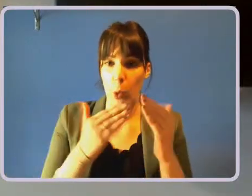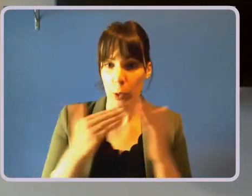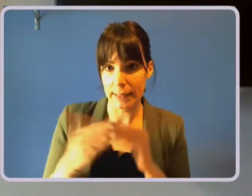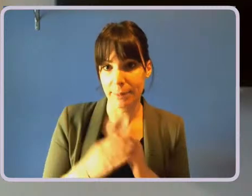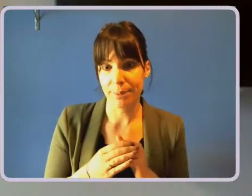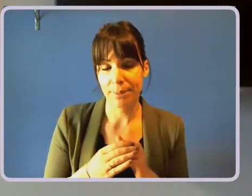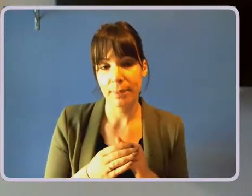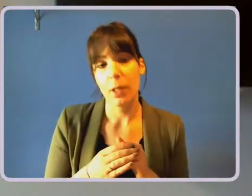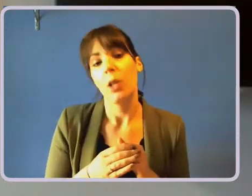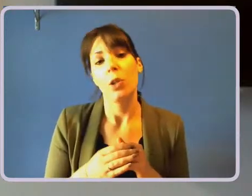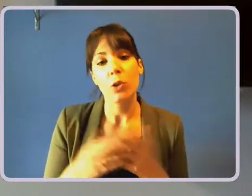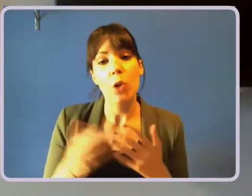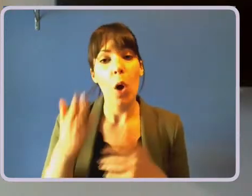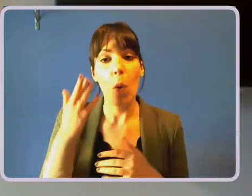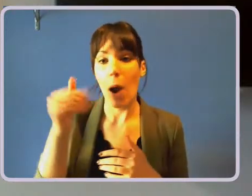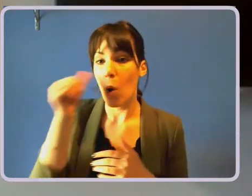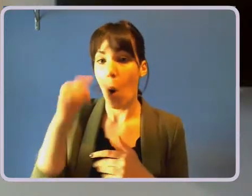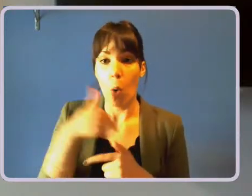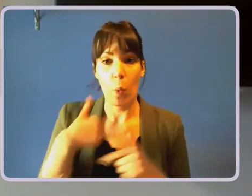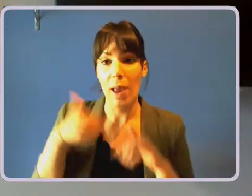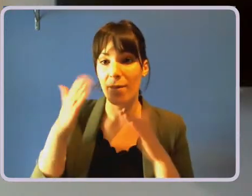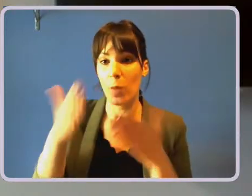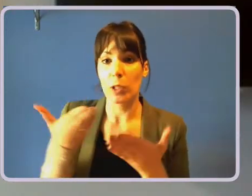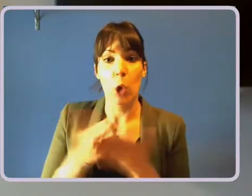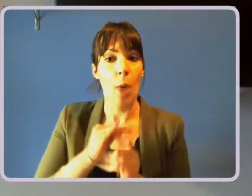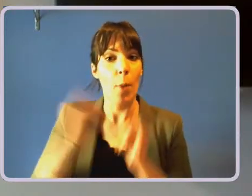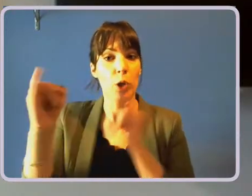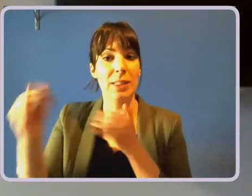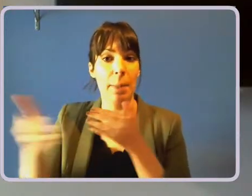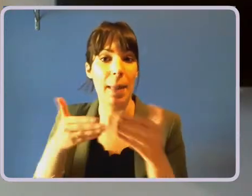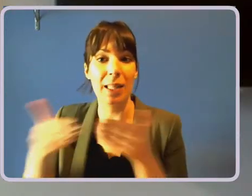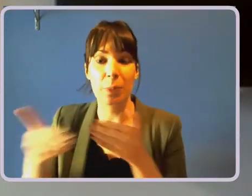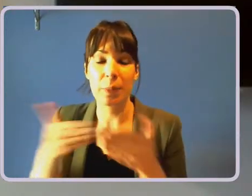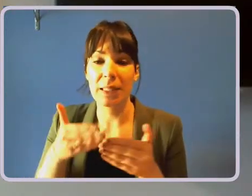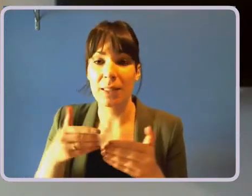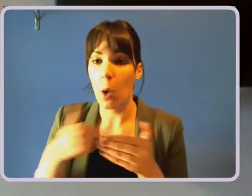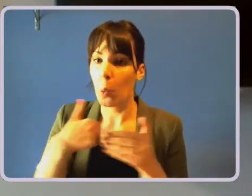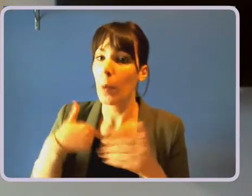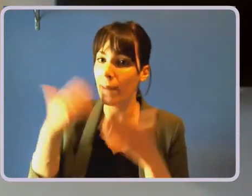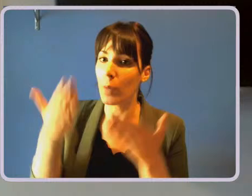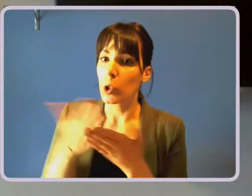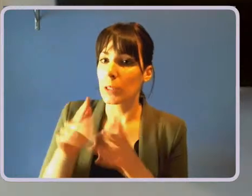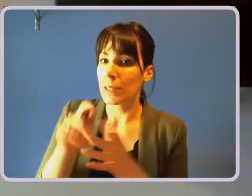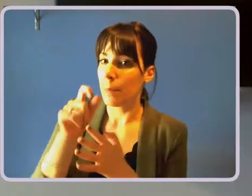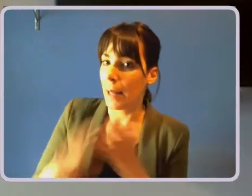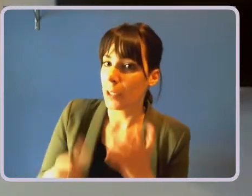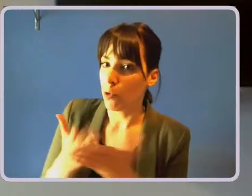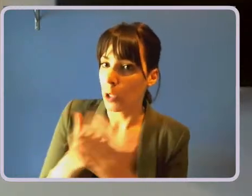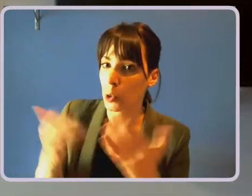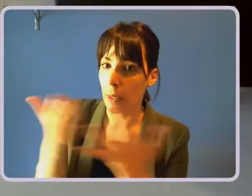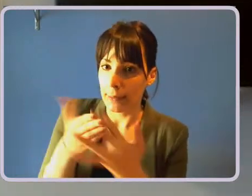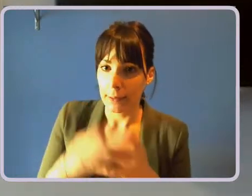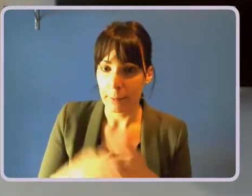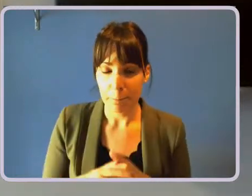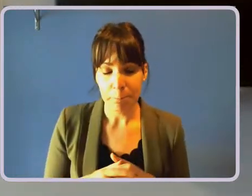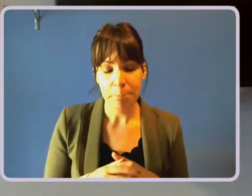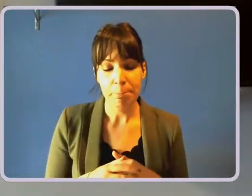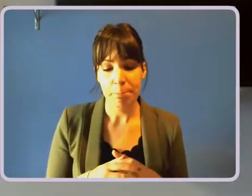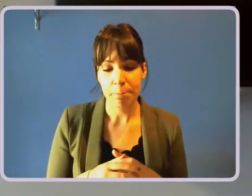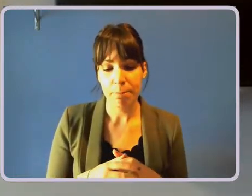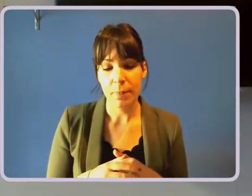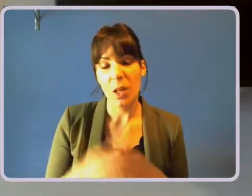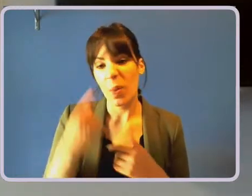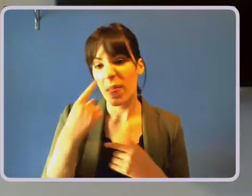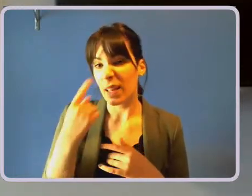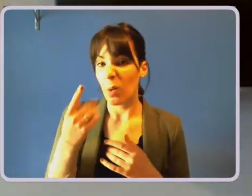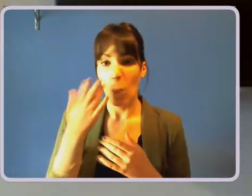you can see that this is front and centre. I think what happens with emergencies is initially